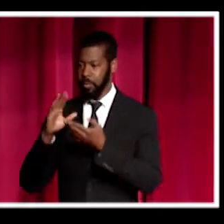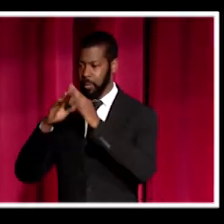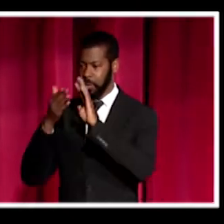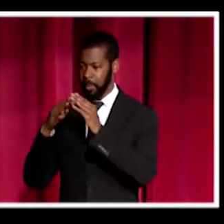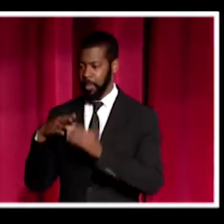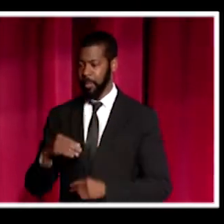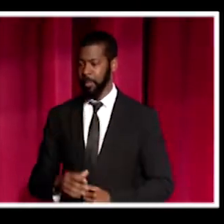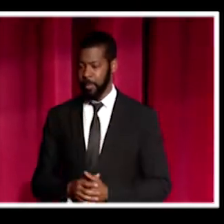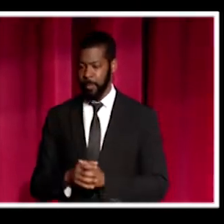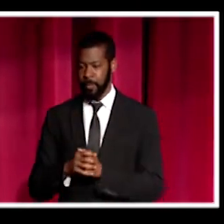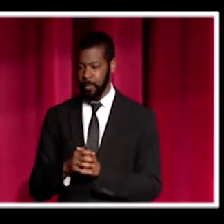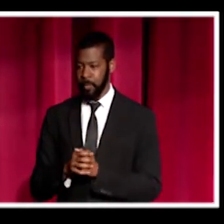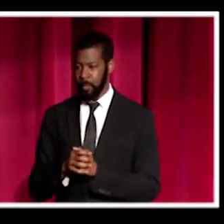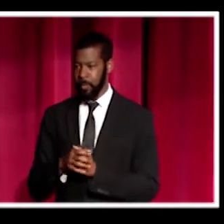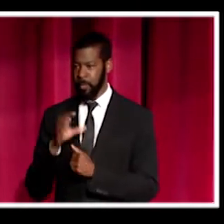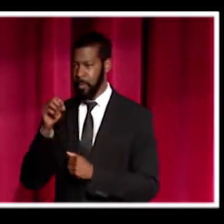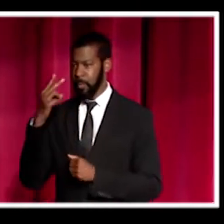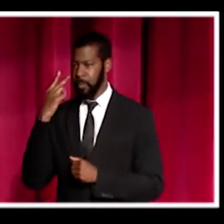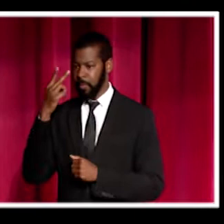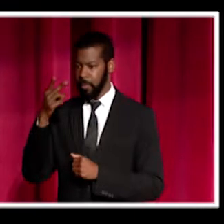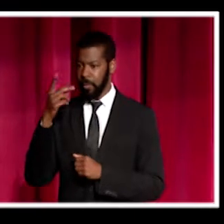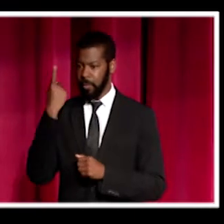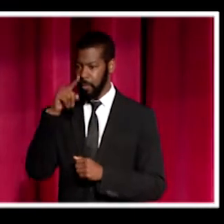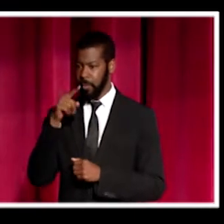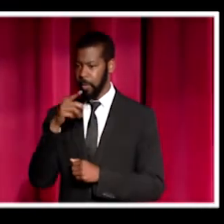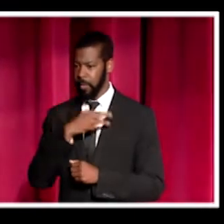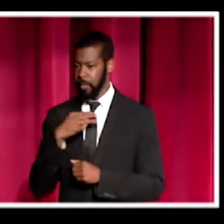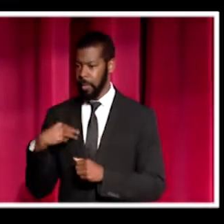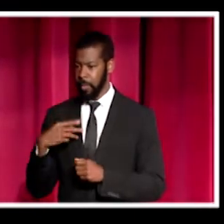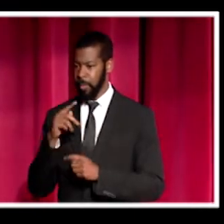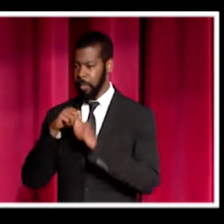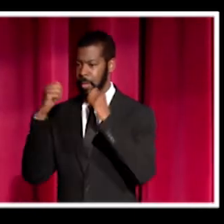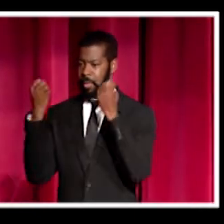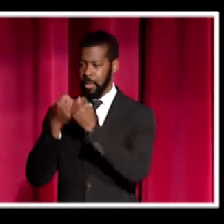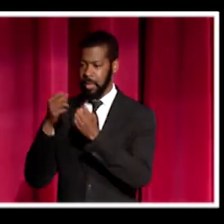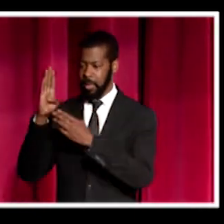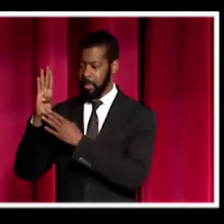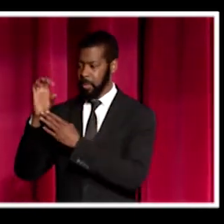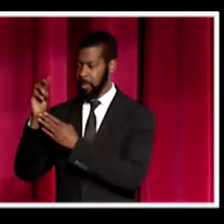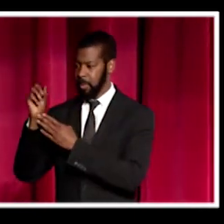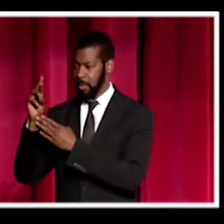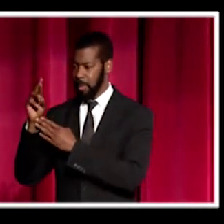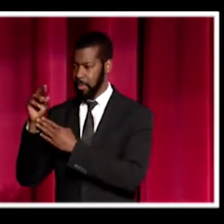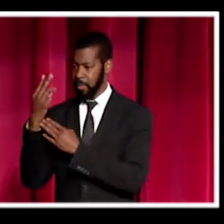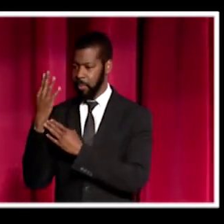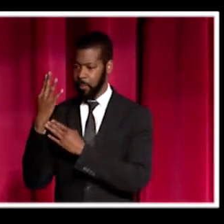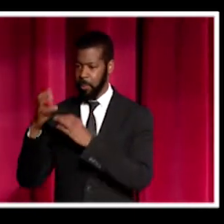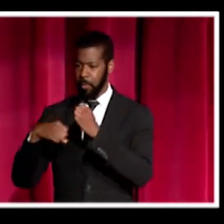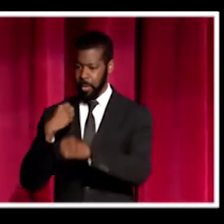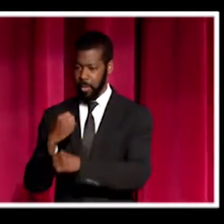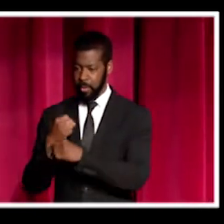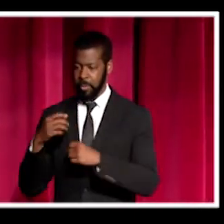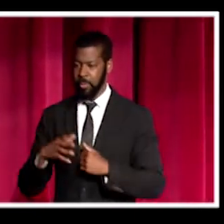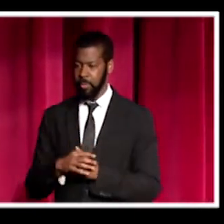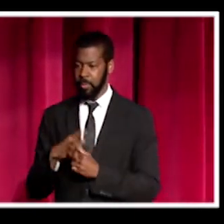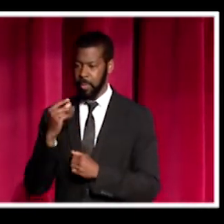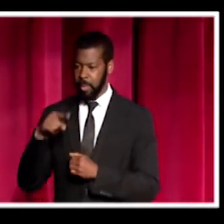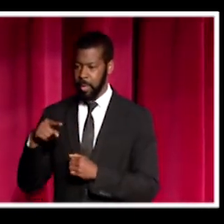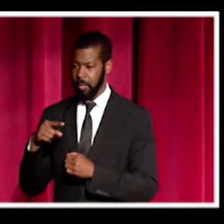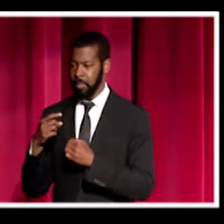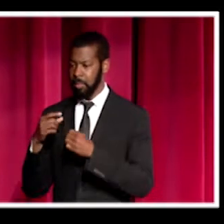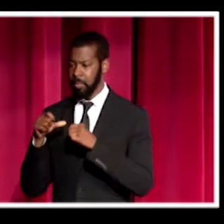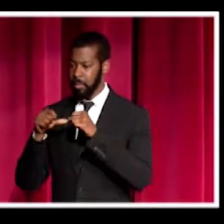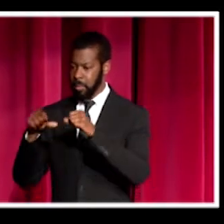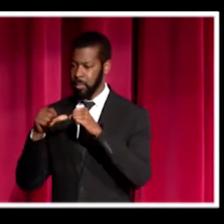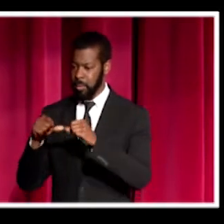community. We look forward to being a member of Team Bowser over the next 4 years and doing our part to help her